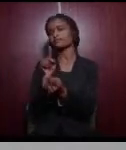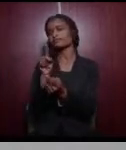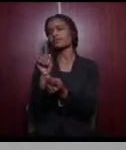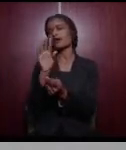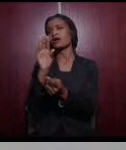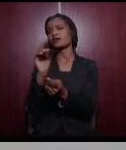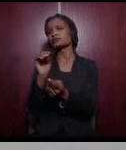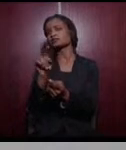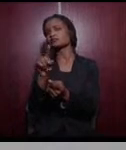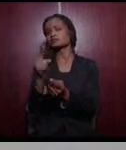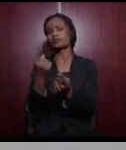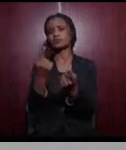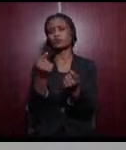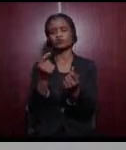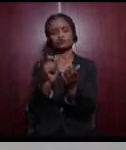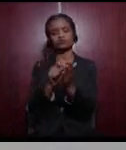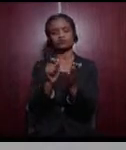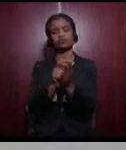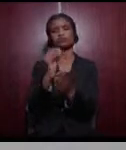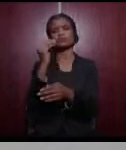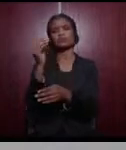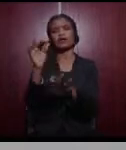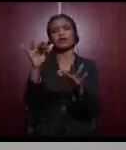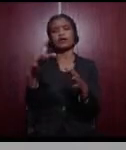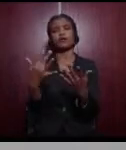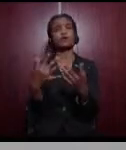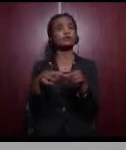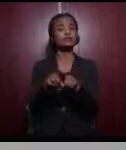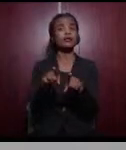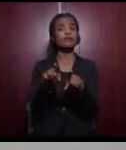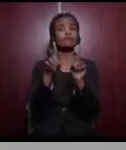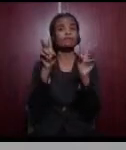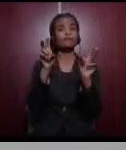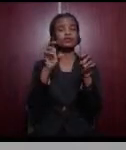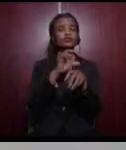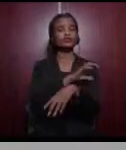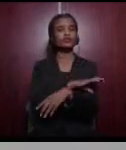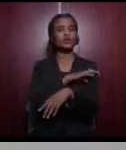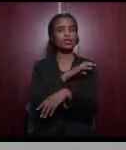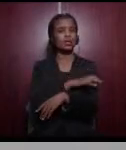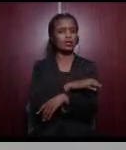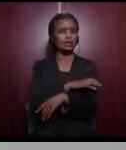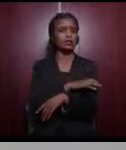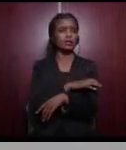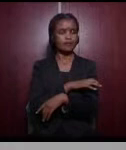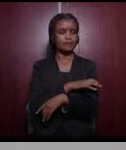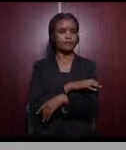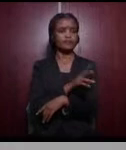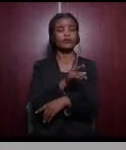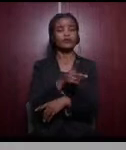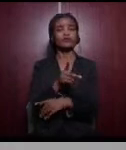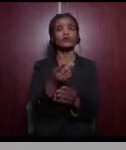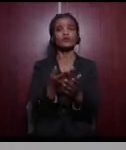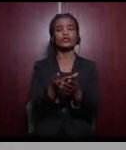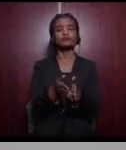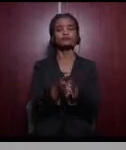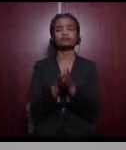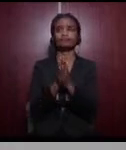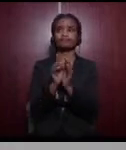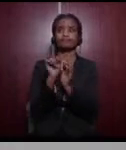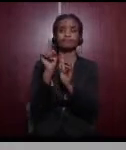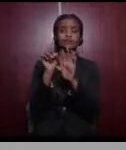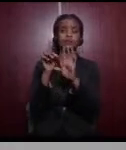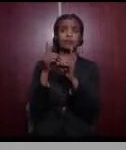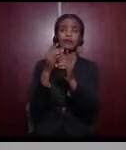how raises a petition like that one ya clinic ra khona hore petition ya teng re kope department to respond,